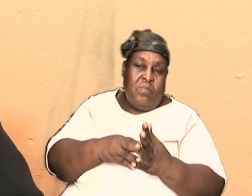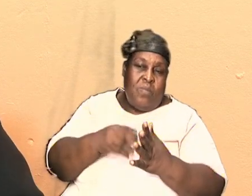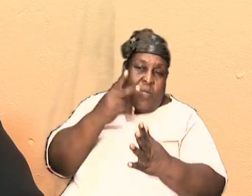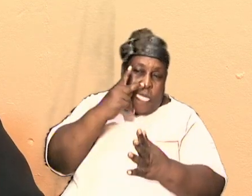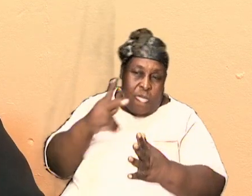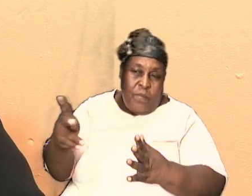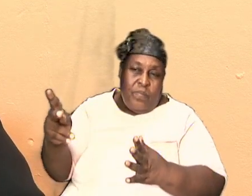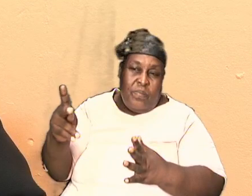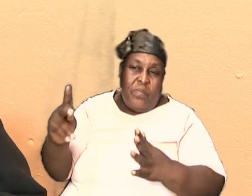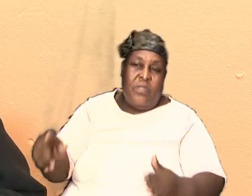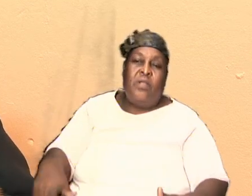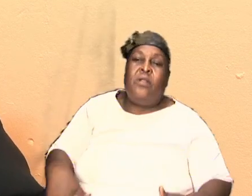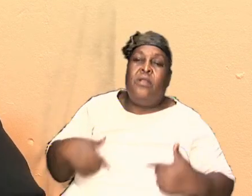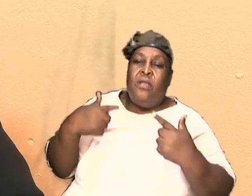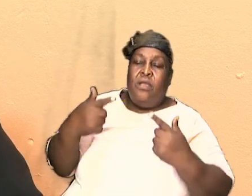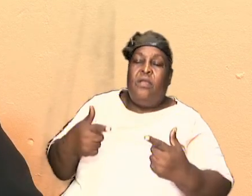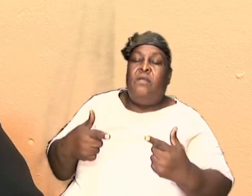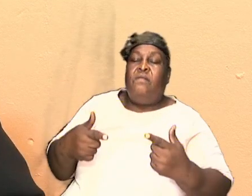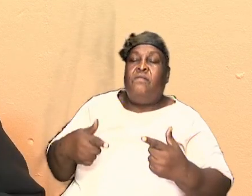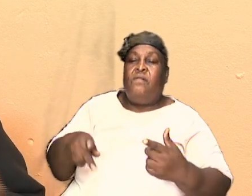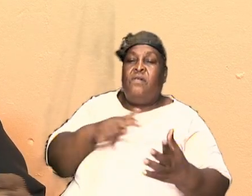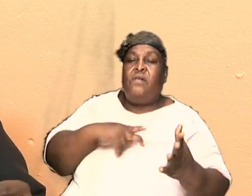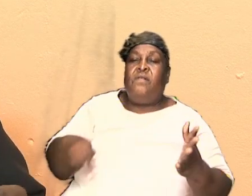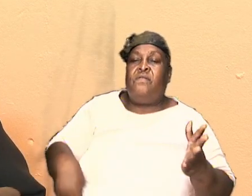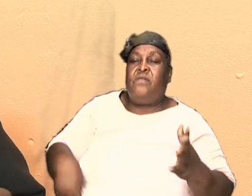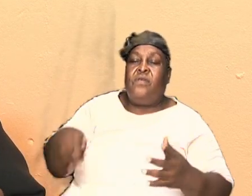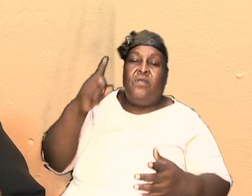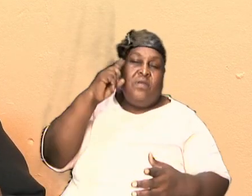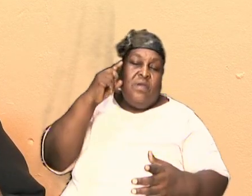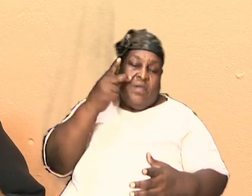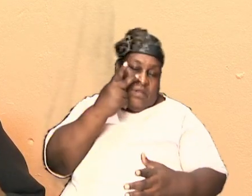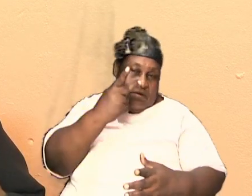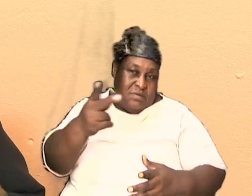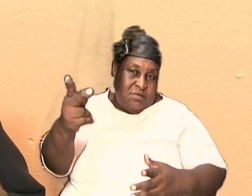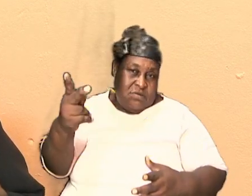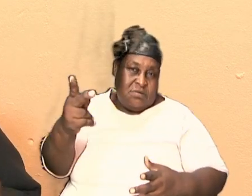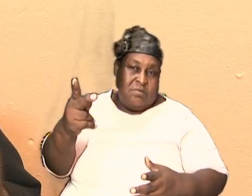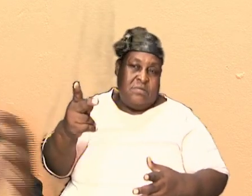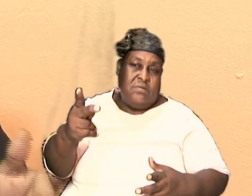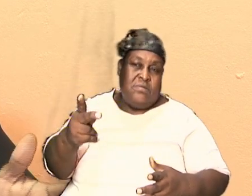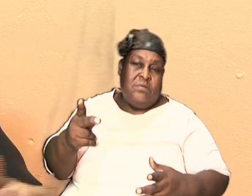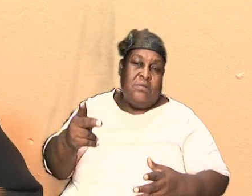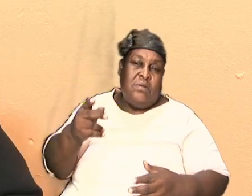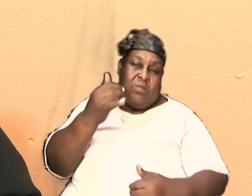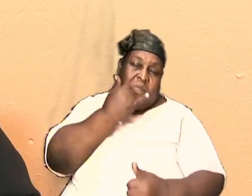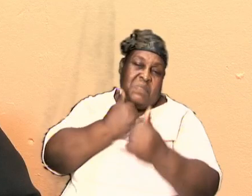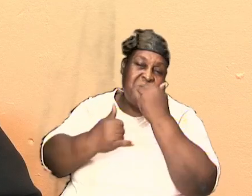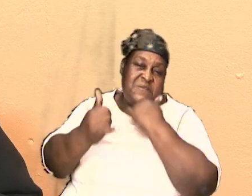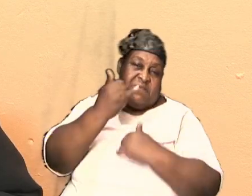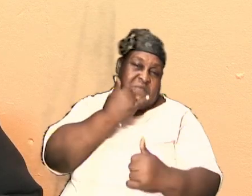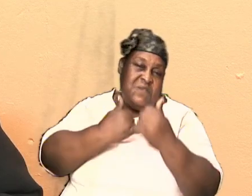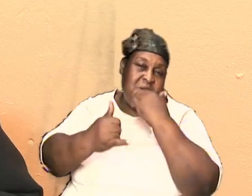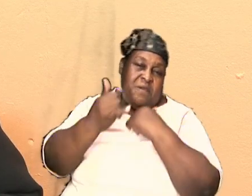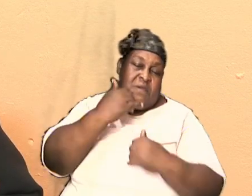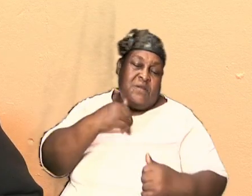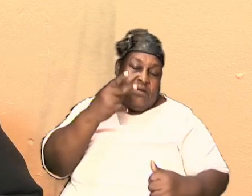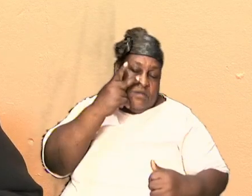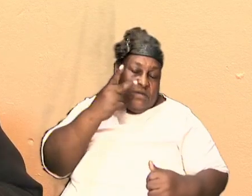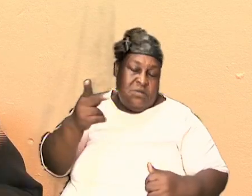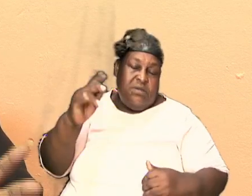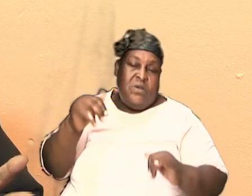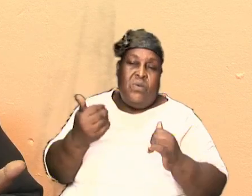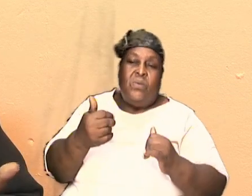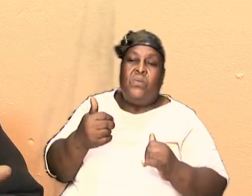at the life of King David, and we will see the mistakes, and we will see how